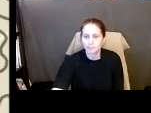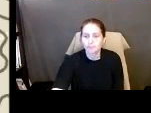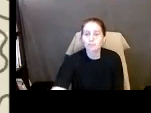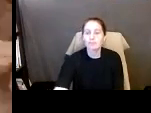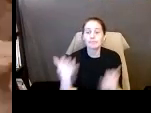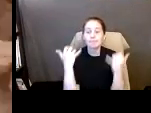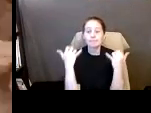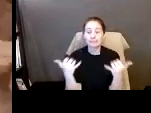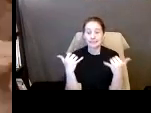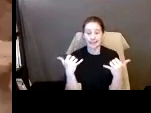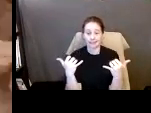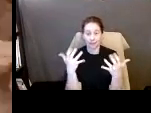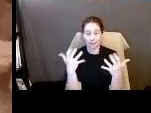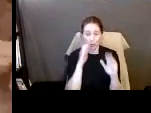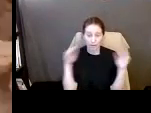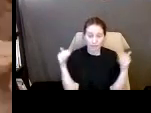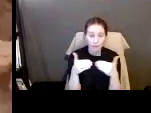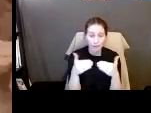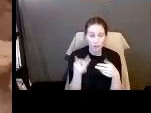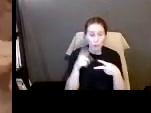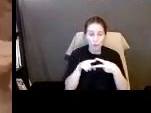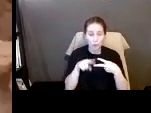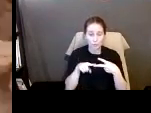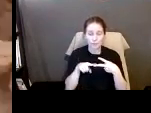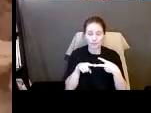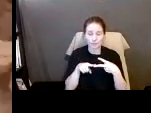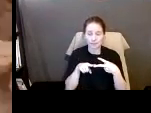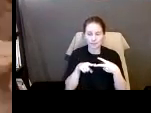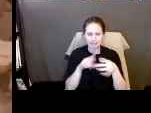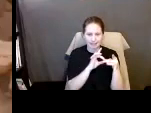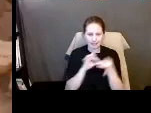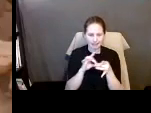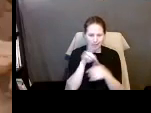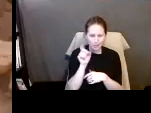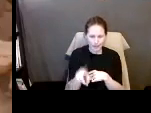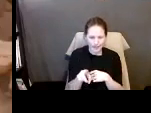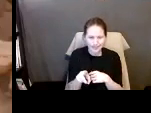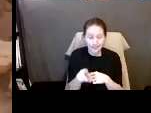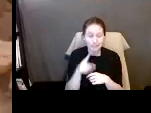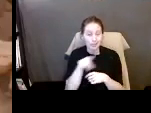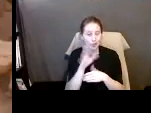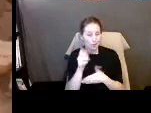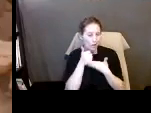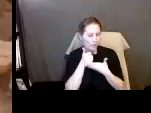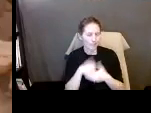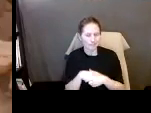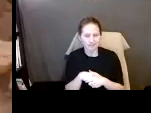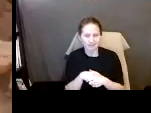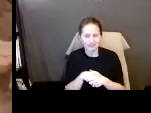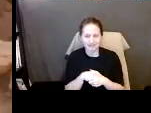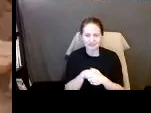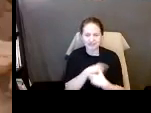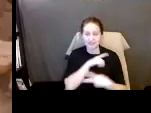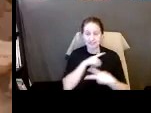Today, I want to focus on two main interconnected questions that you guys are going to help me with. The first